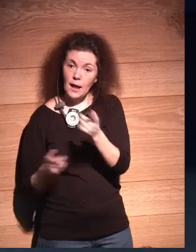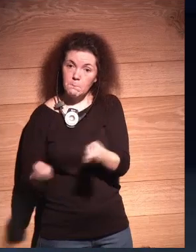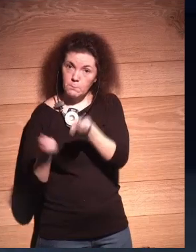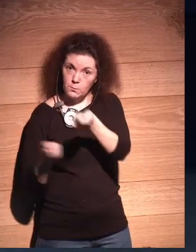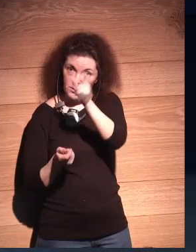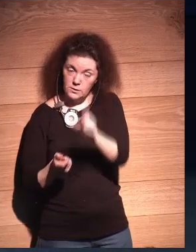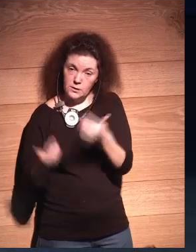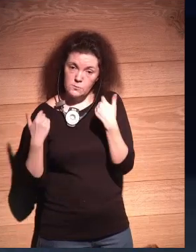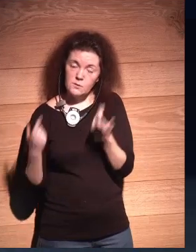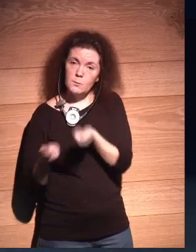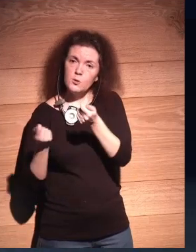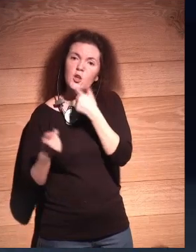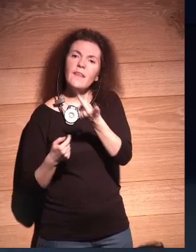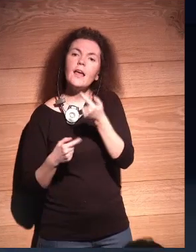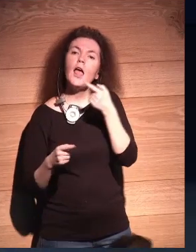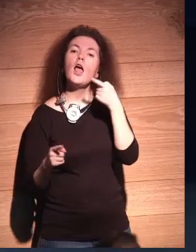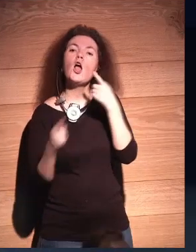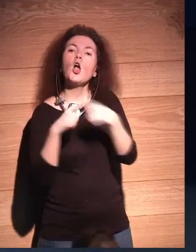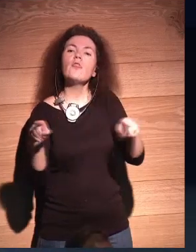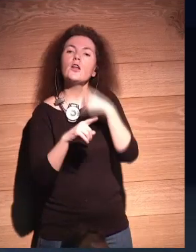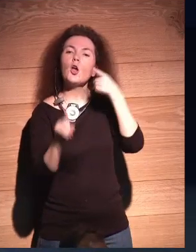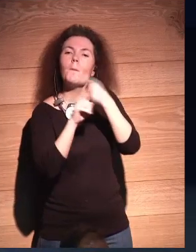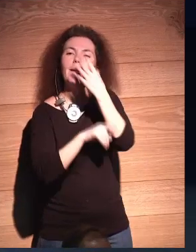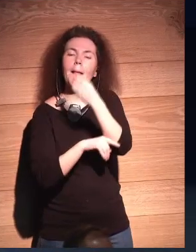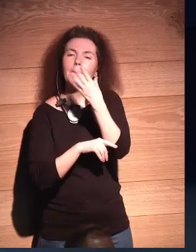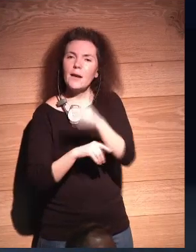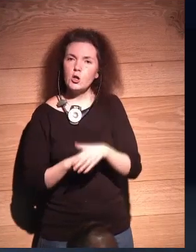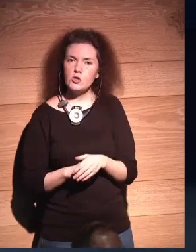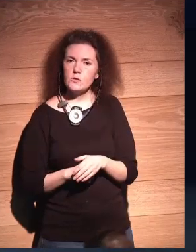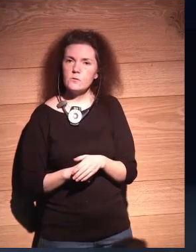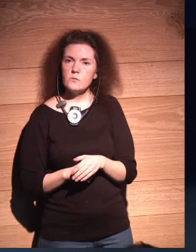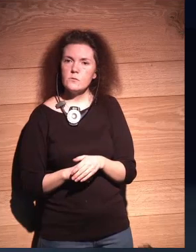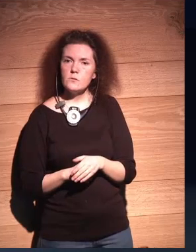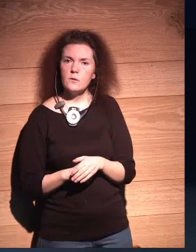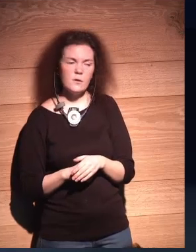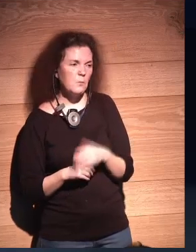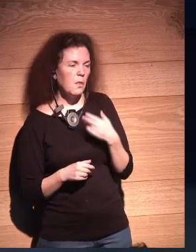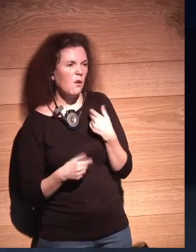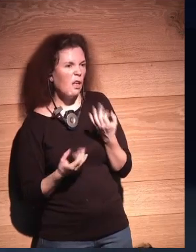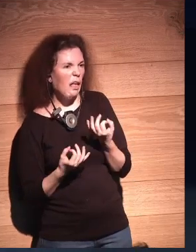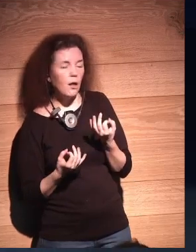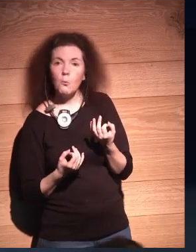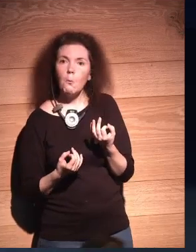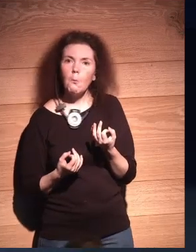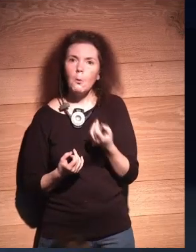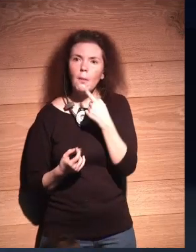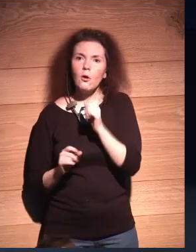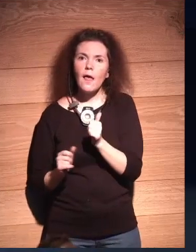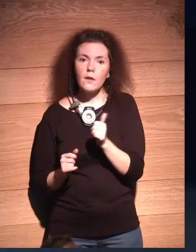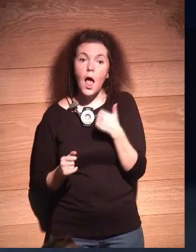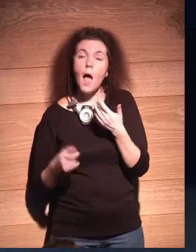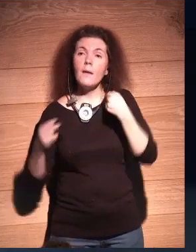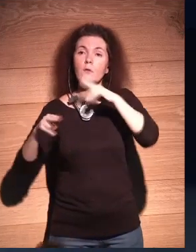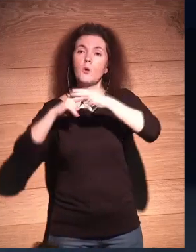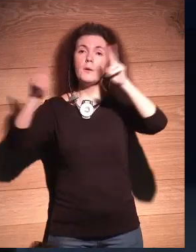for dogs. And he didn't say, concert for dogs? No, he just writes down concert for dogs. I was like, do you know what that is? Okay.